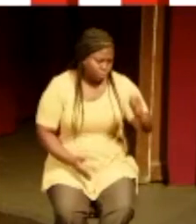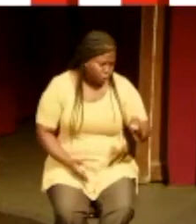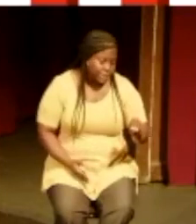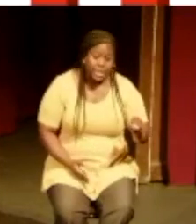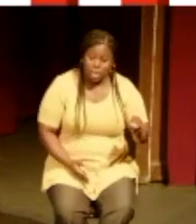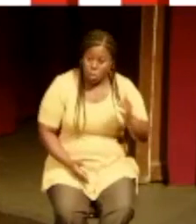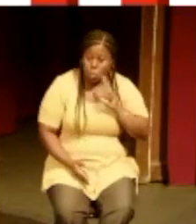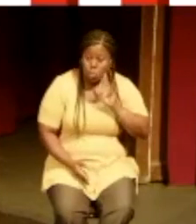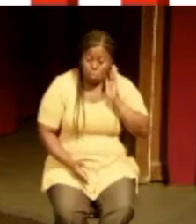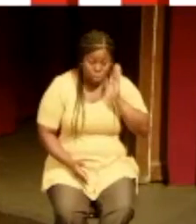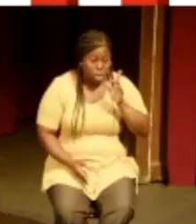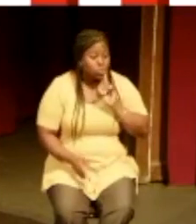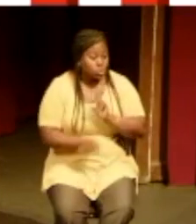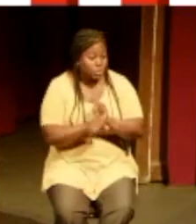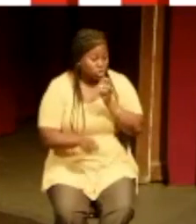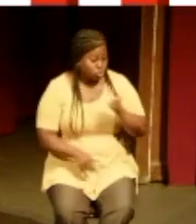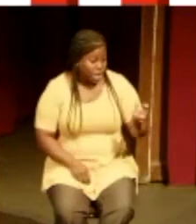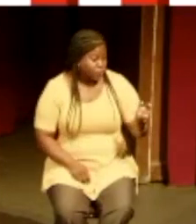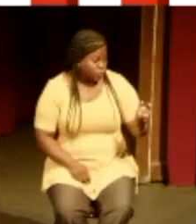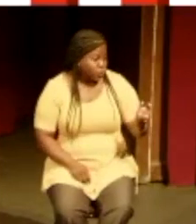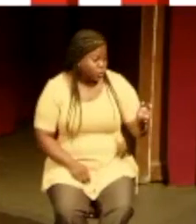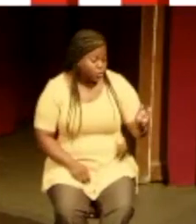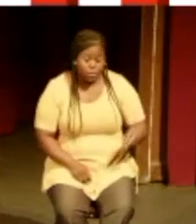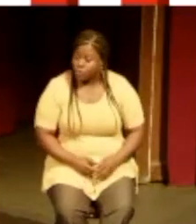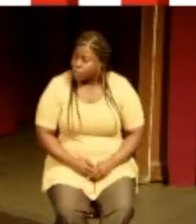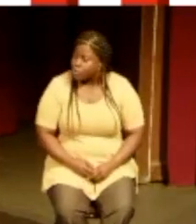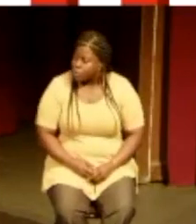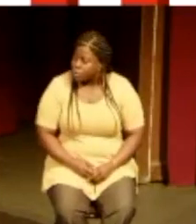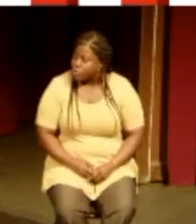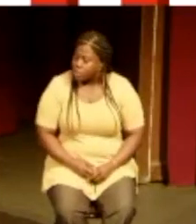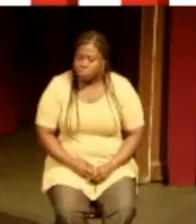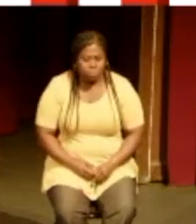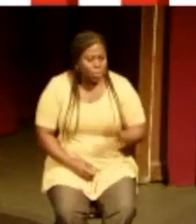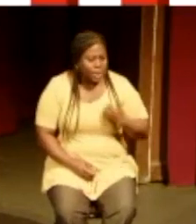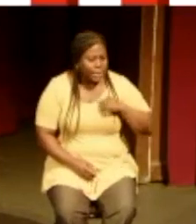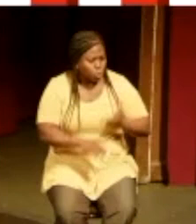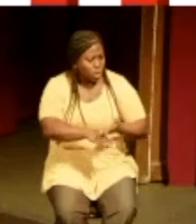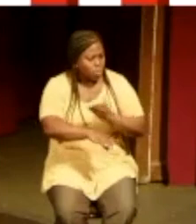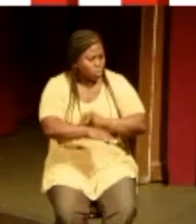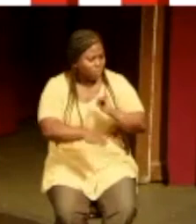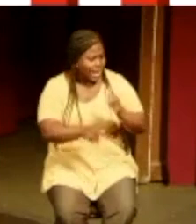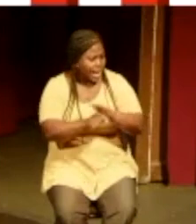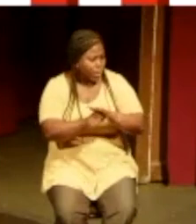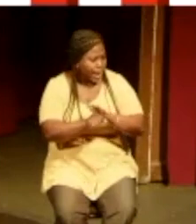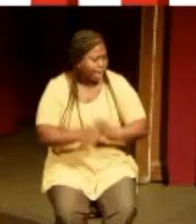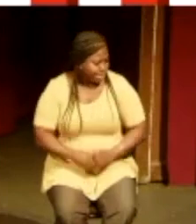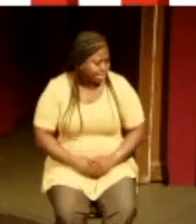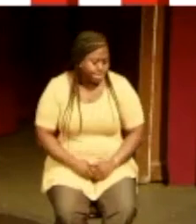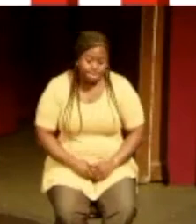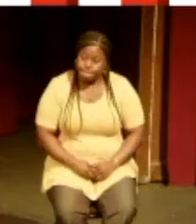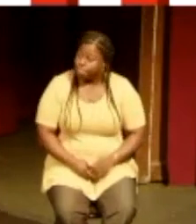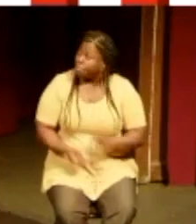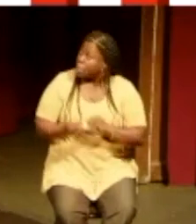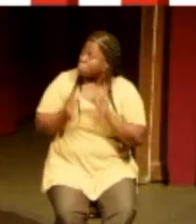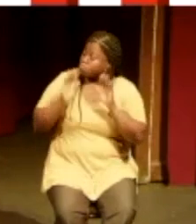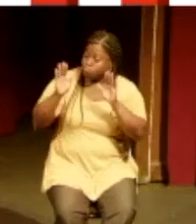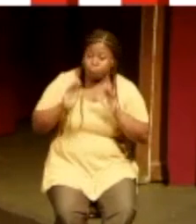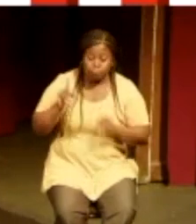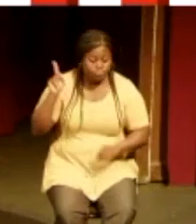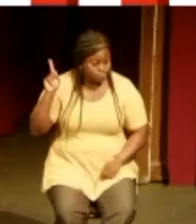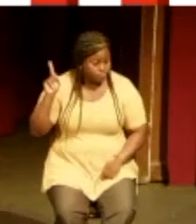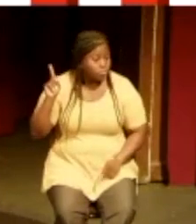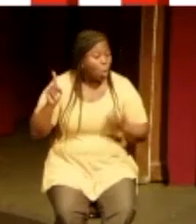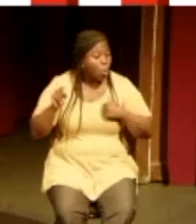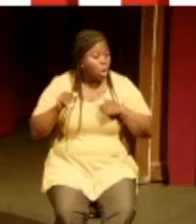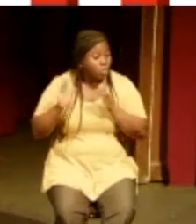actually transfer. And that's something that we need to combat a little bit, but still fabulous numbers to know that we're preparing students